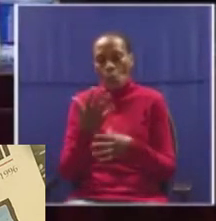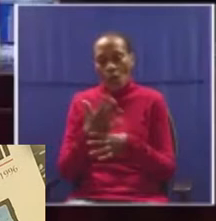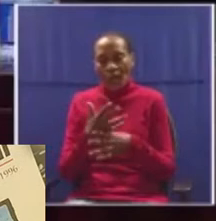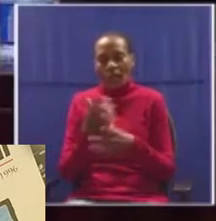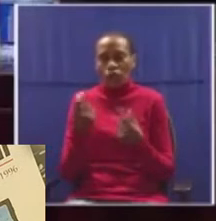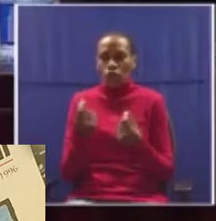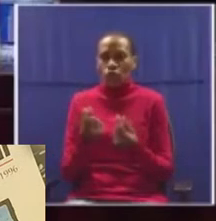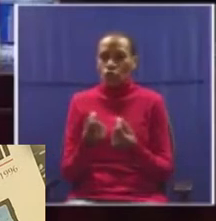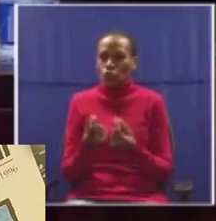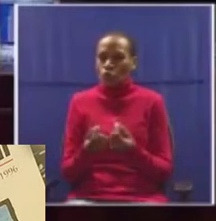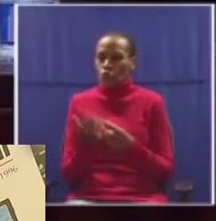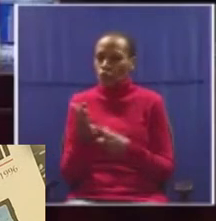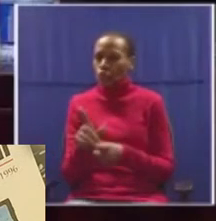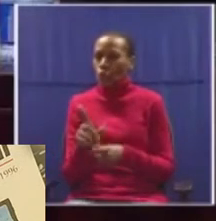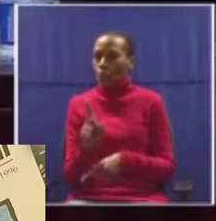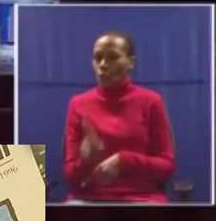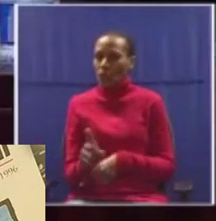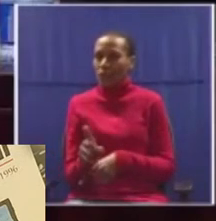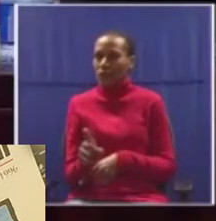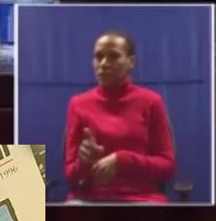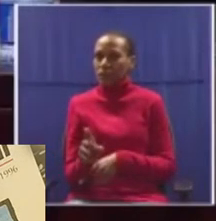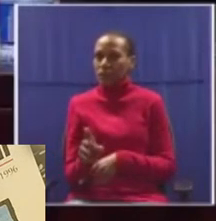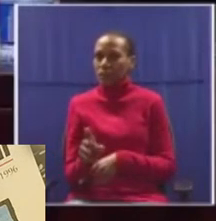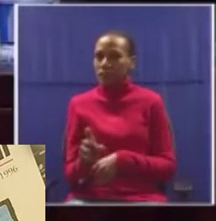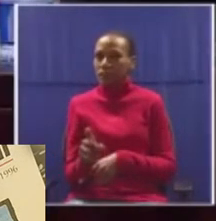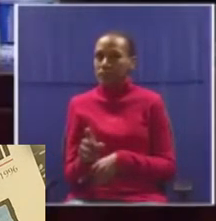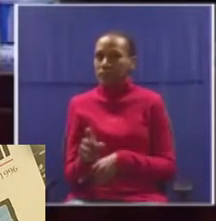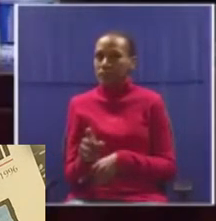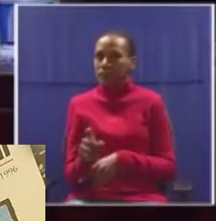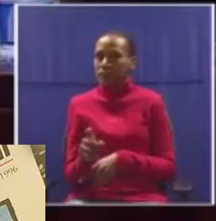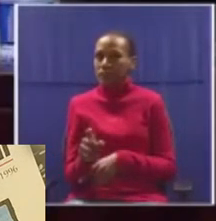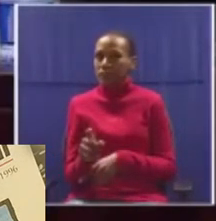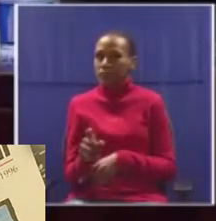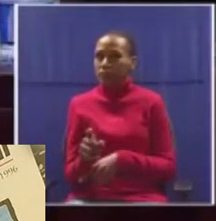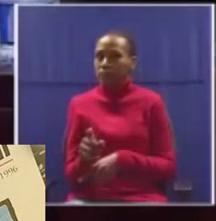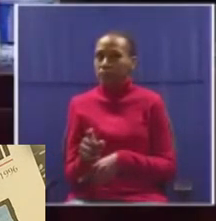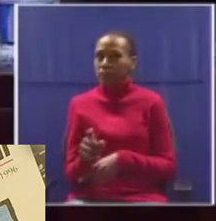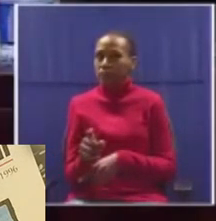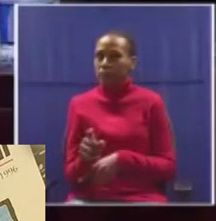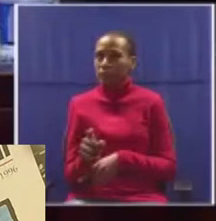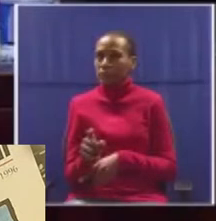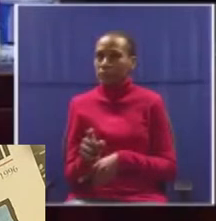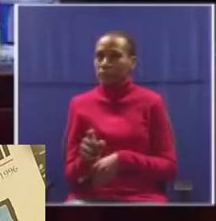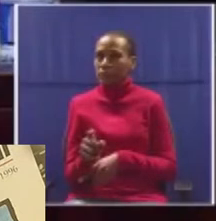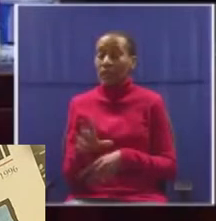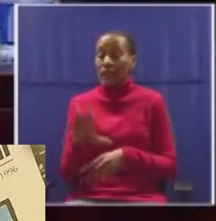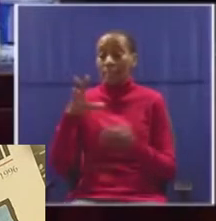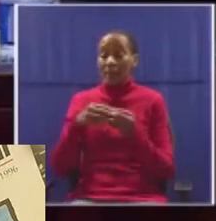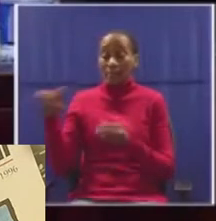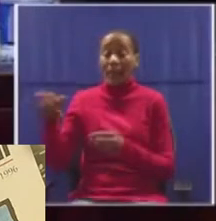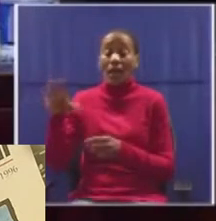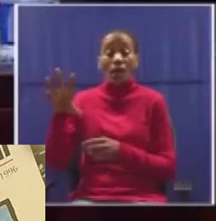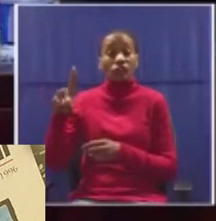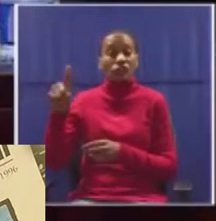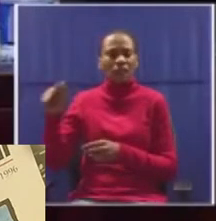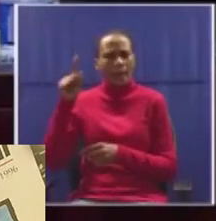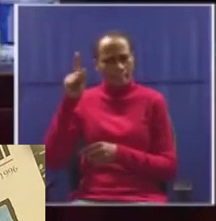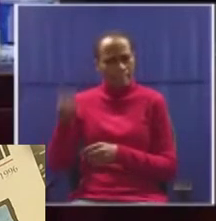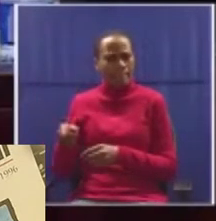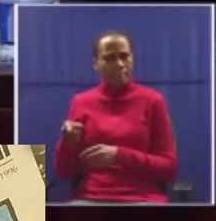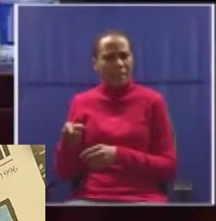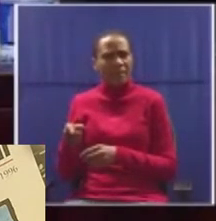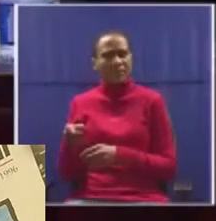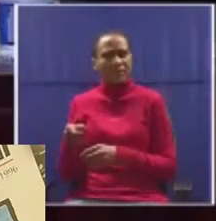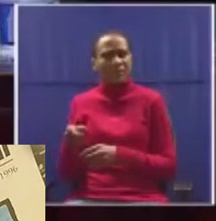debate is trying to generate and distribute in in this debate in fact the sponsor of the debate needs to get